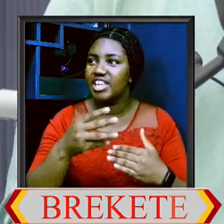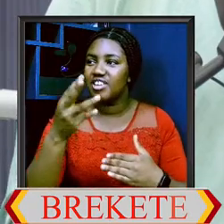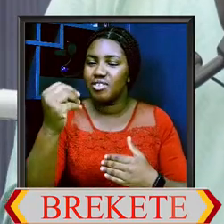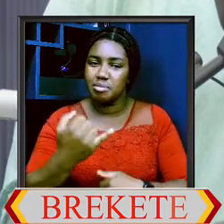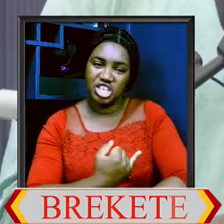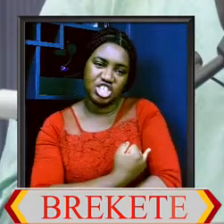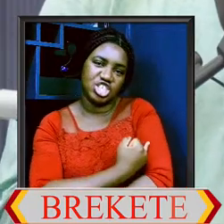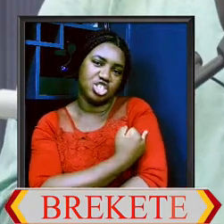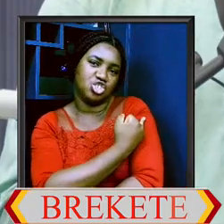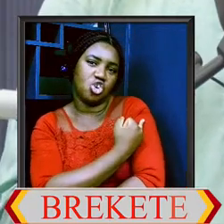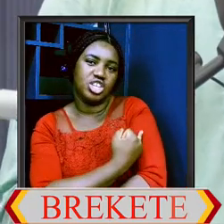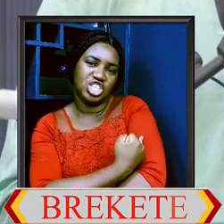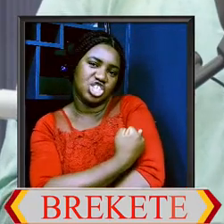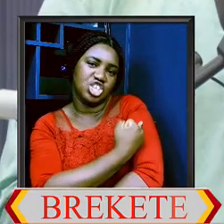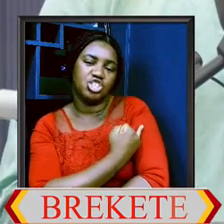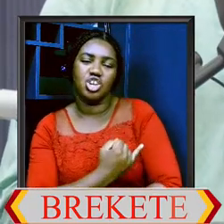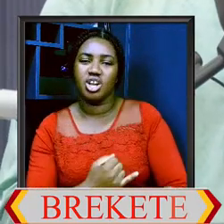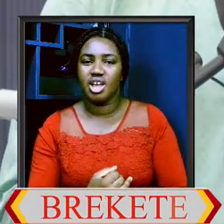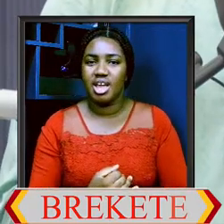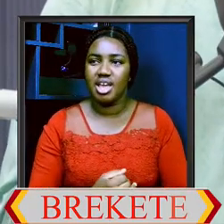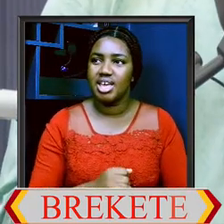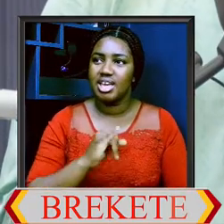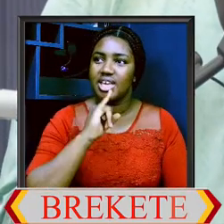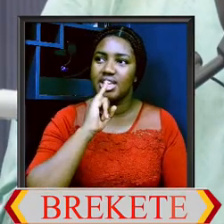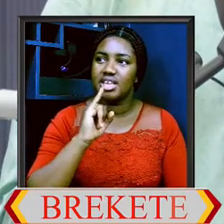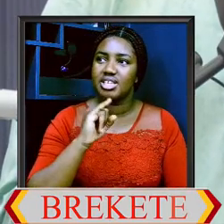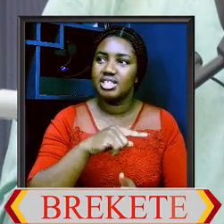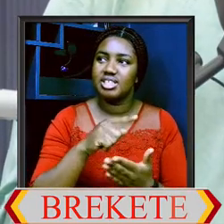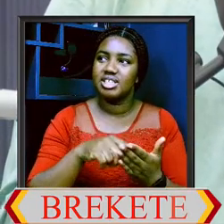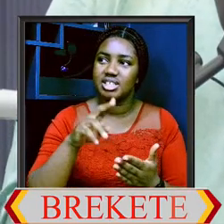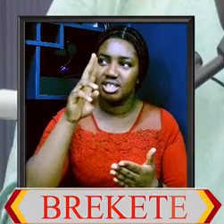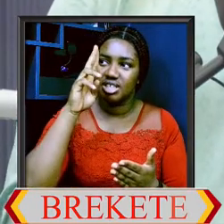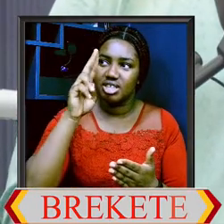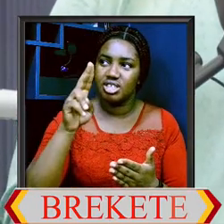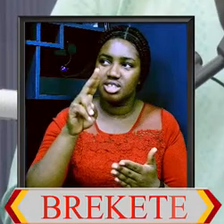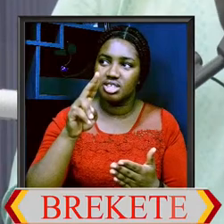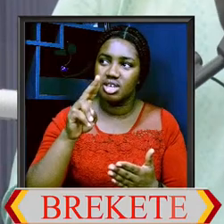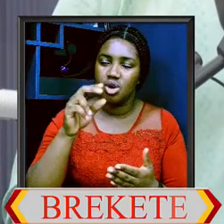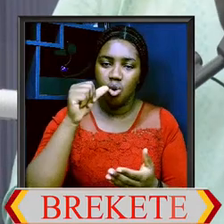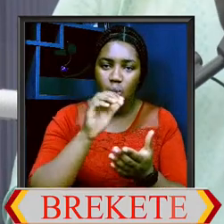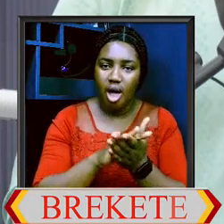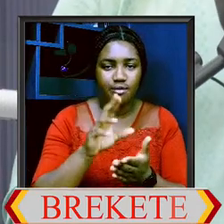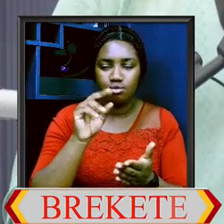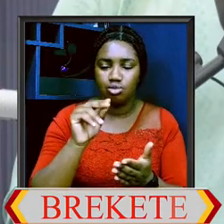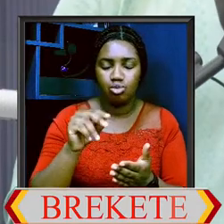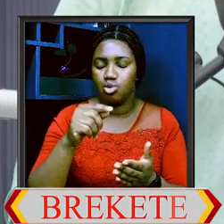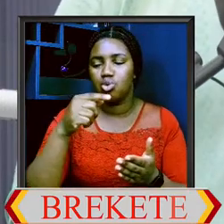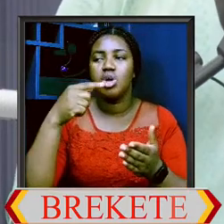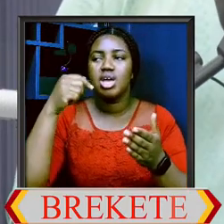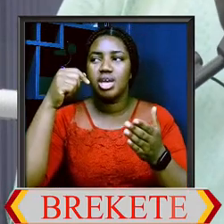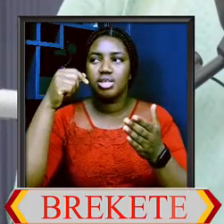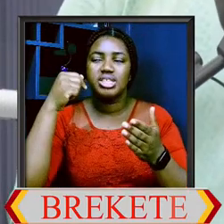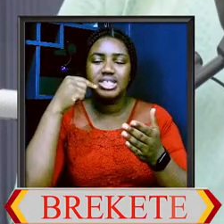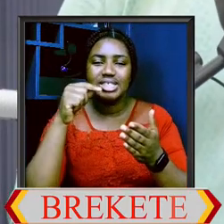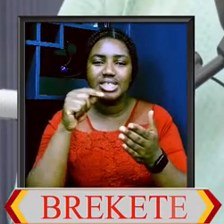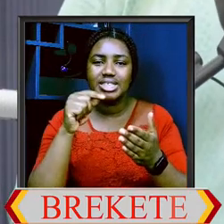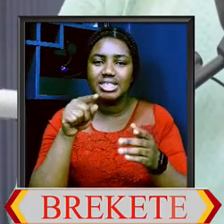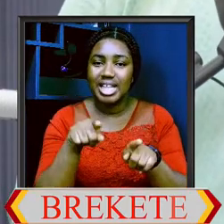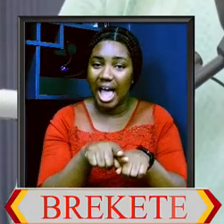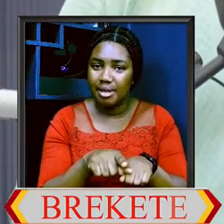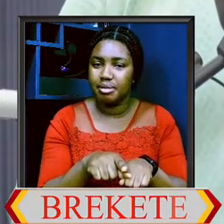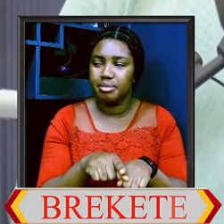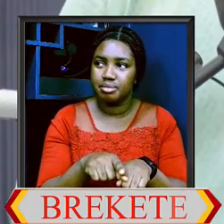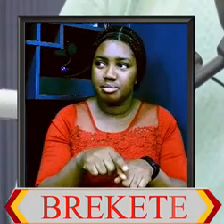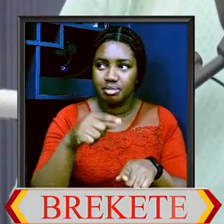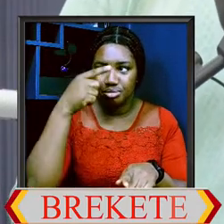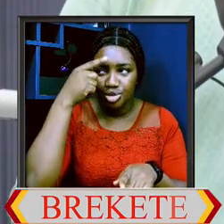give a it was injection and Dr my wife this no his sister one that he staying with that took him so that you know